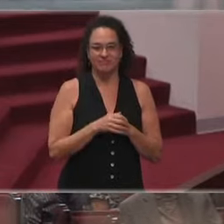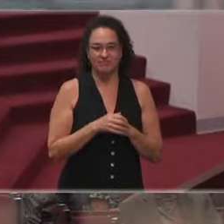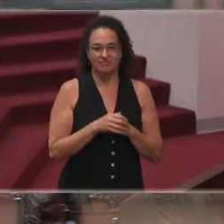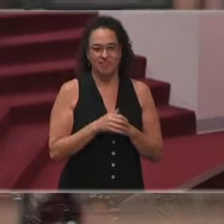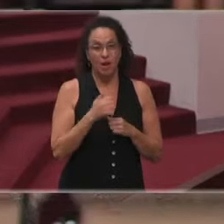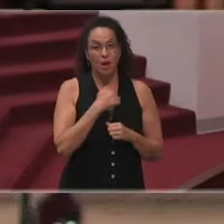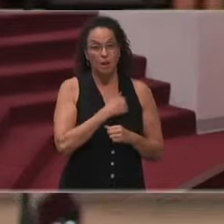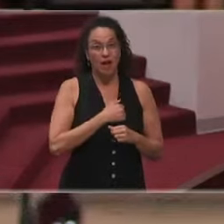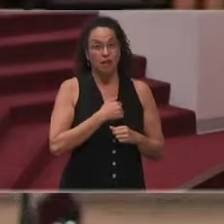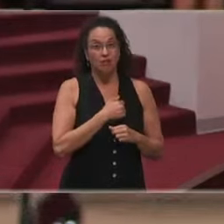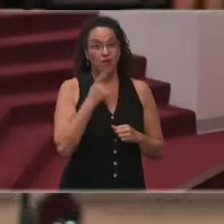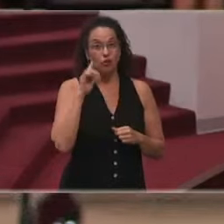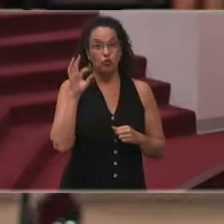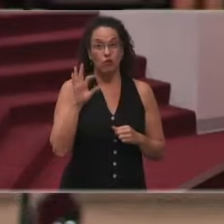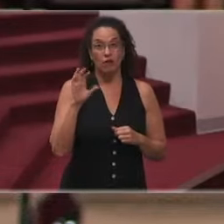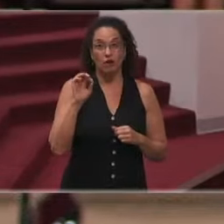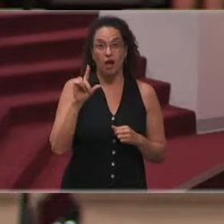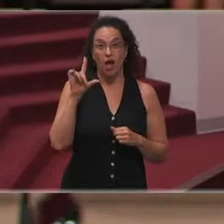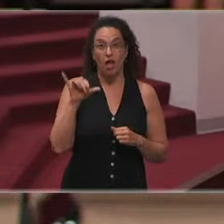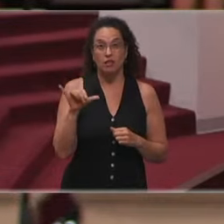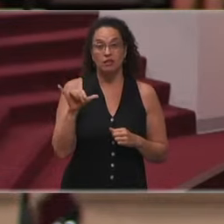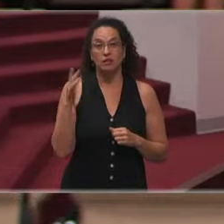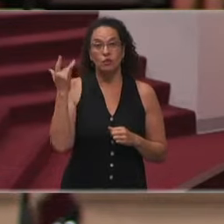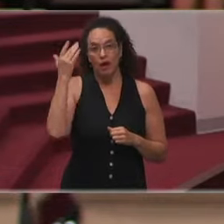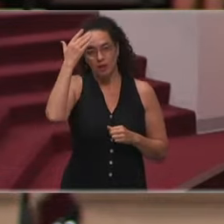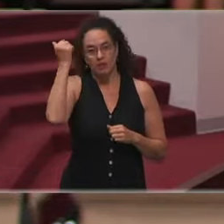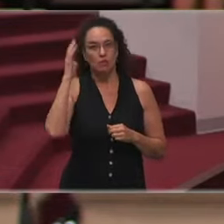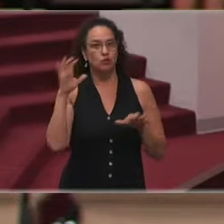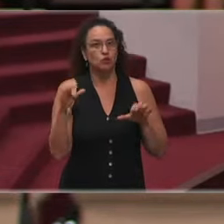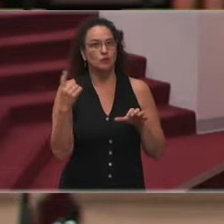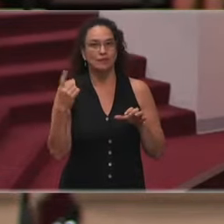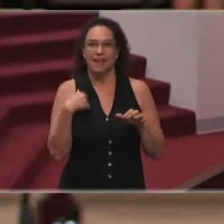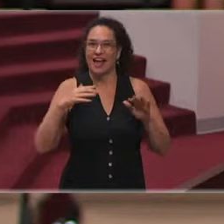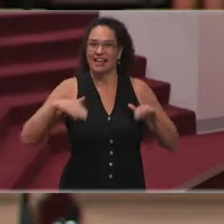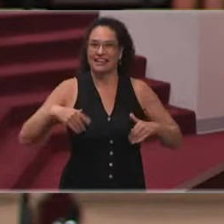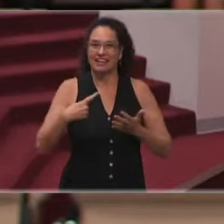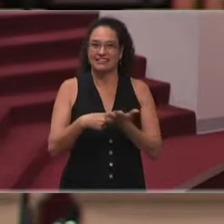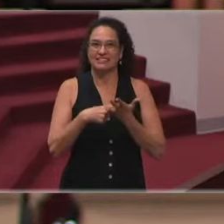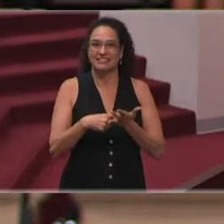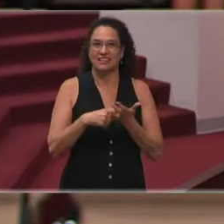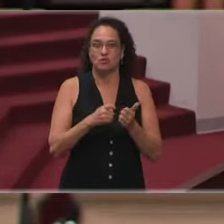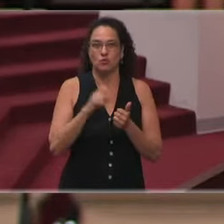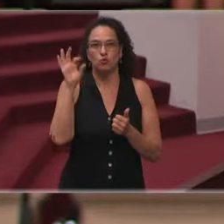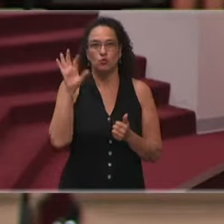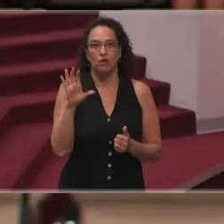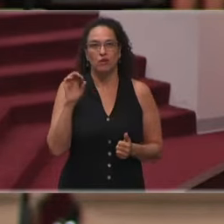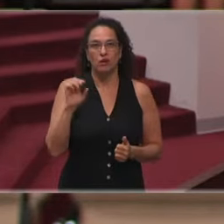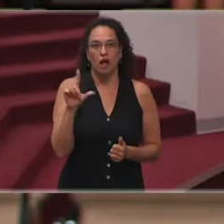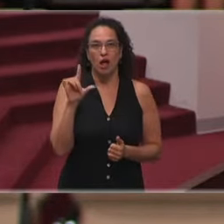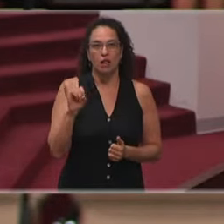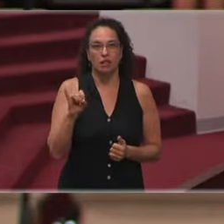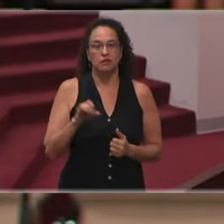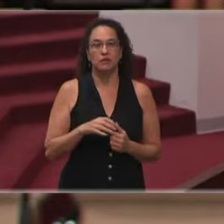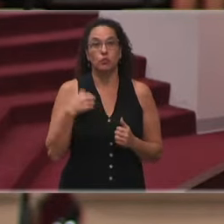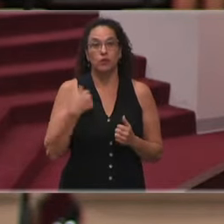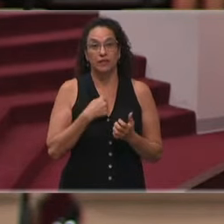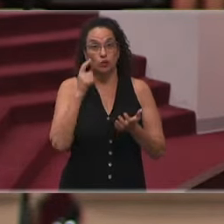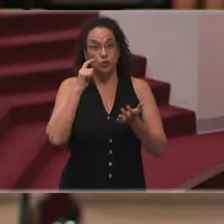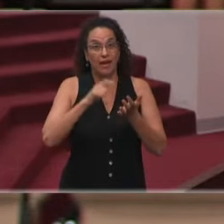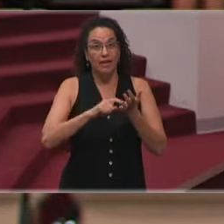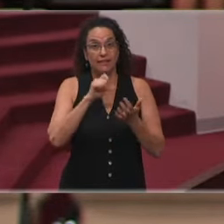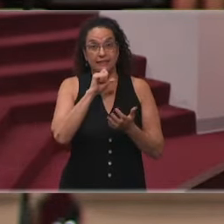apologize to Reverend Holly right now before, because I'm about to do something that I didn't get a chance to talk to her about. We're recognizing our